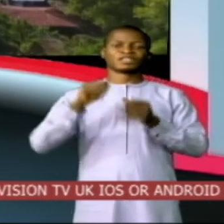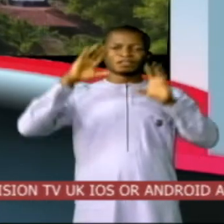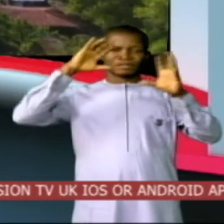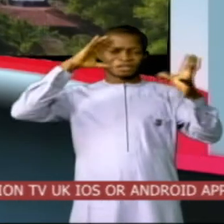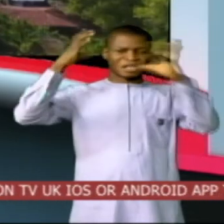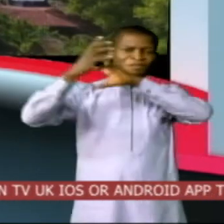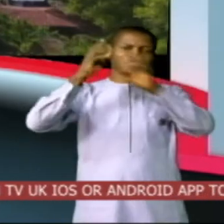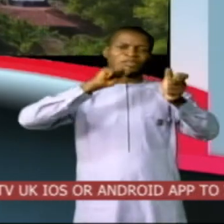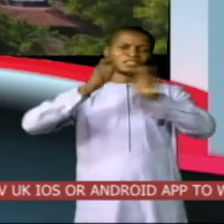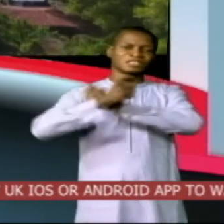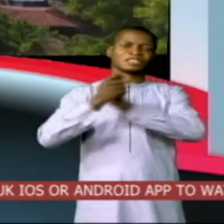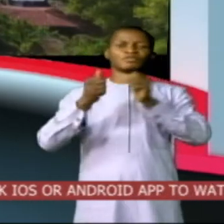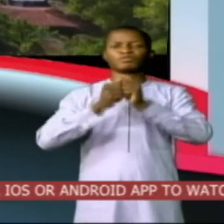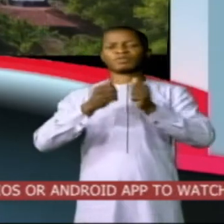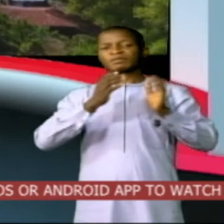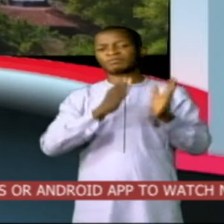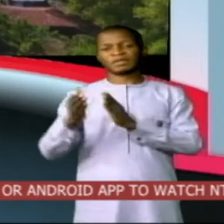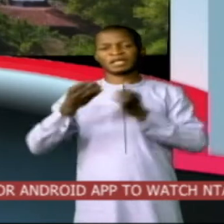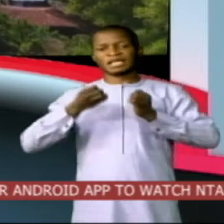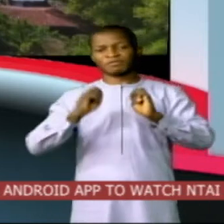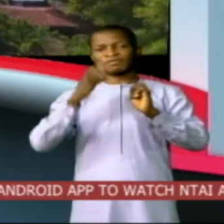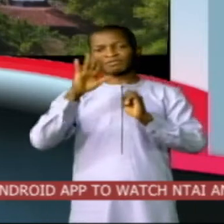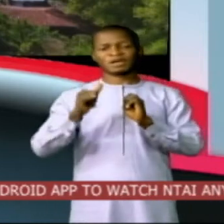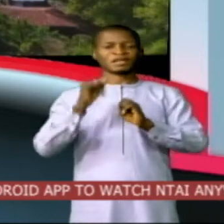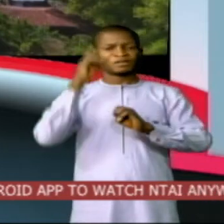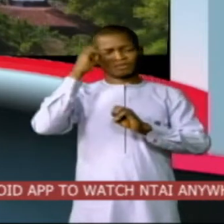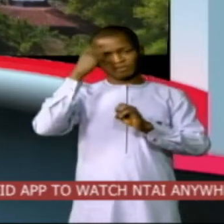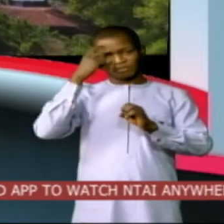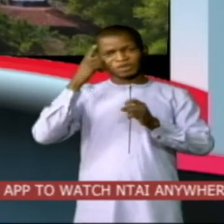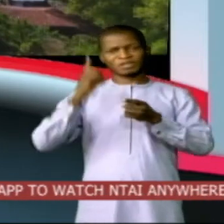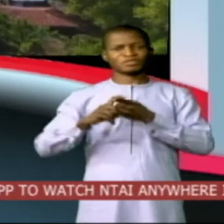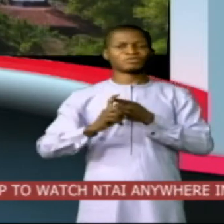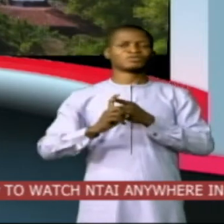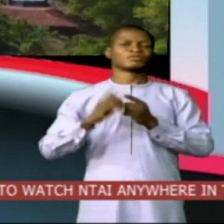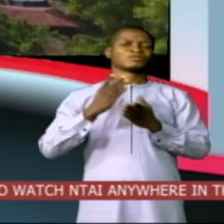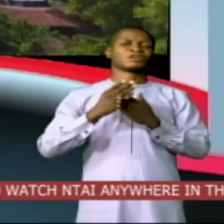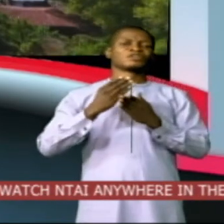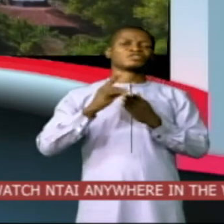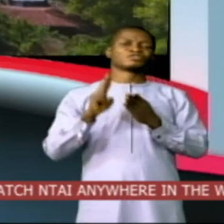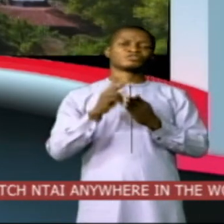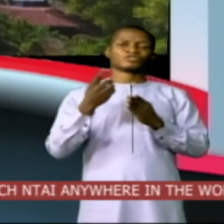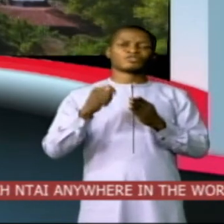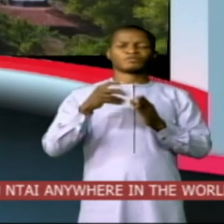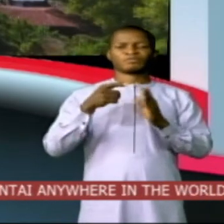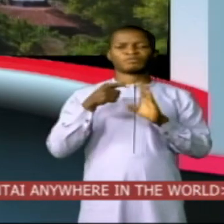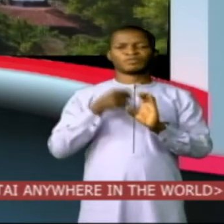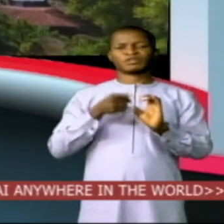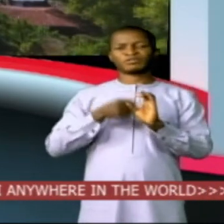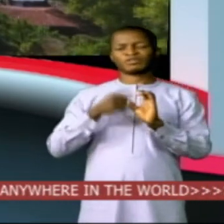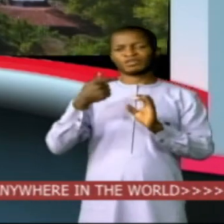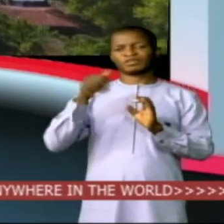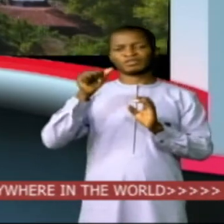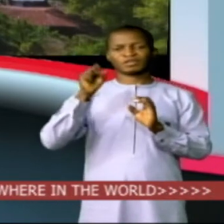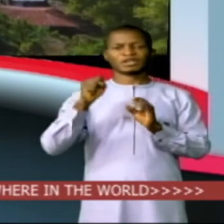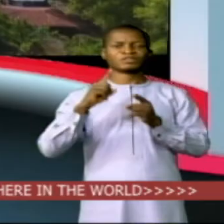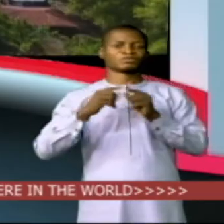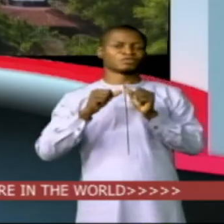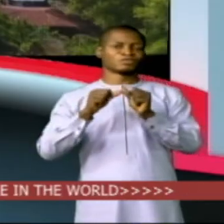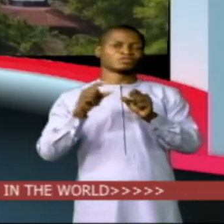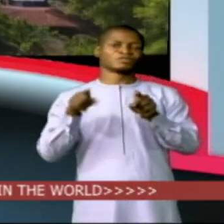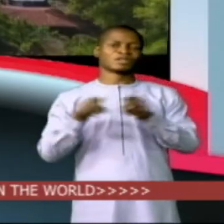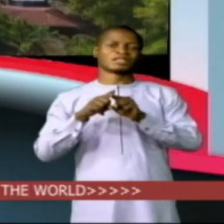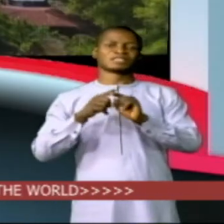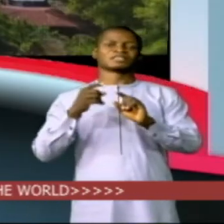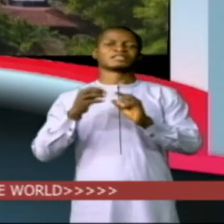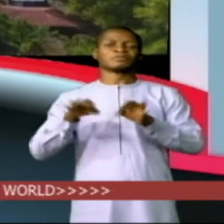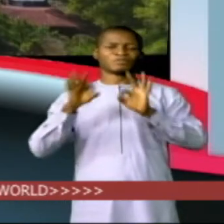Now, despite efforts by the government to transit to liquefied petroleum gas, wood and charcoal continue to serve as a major